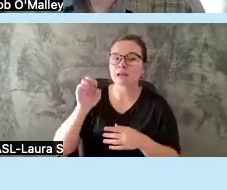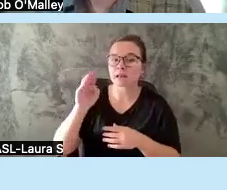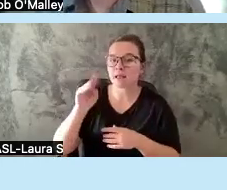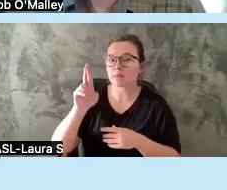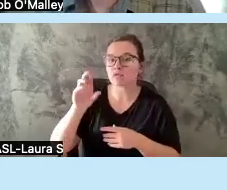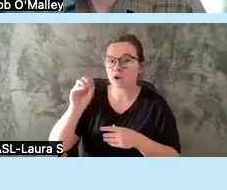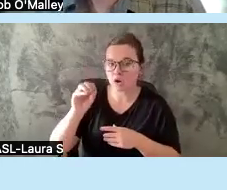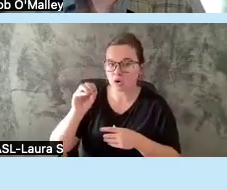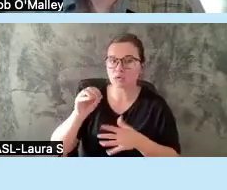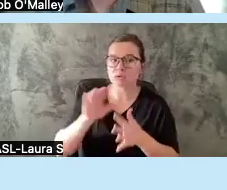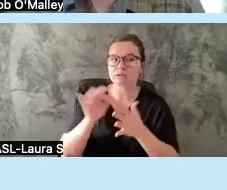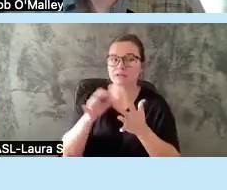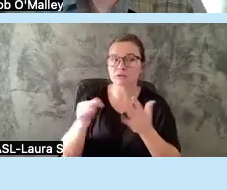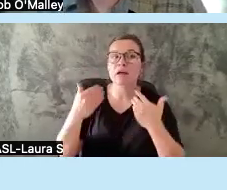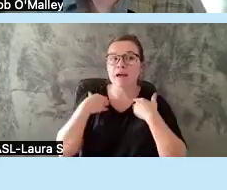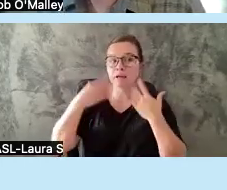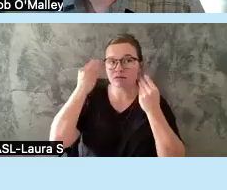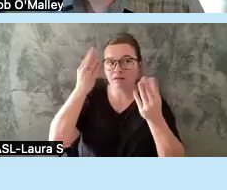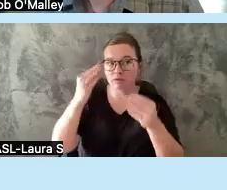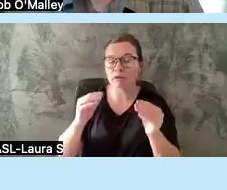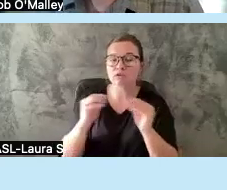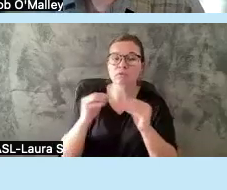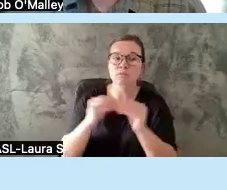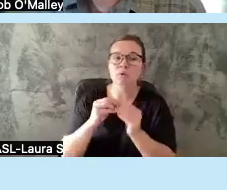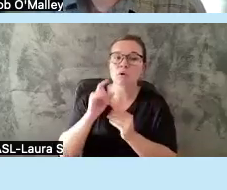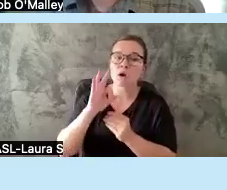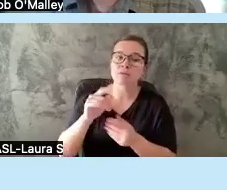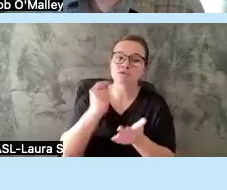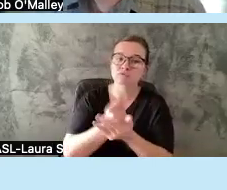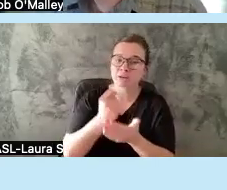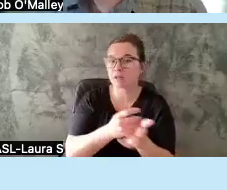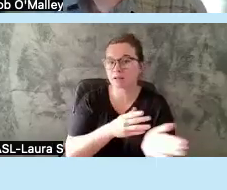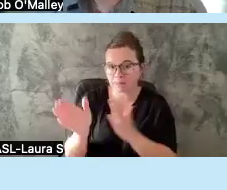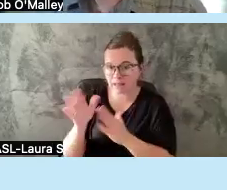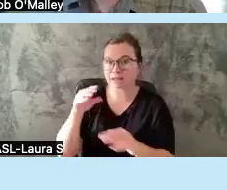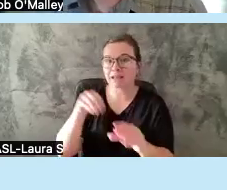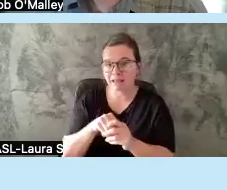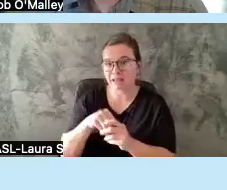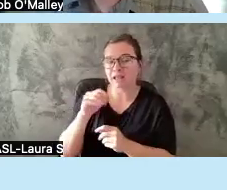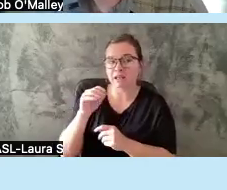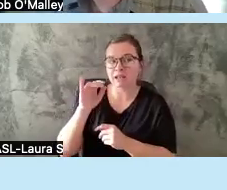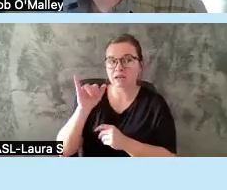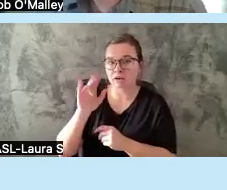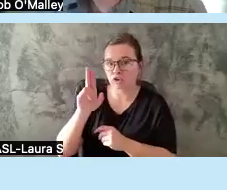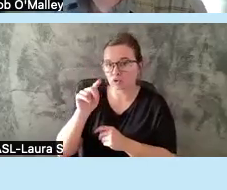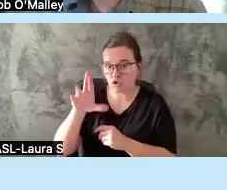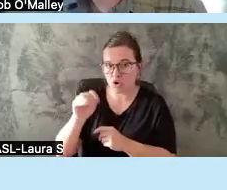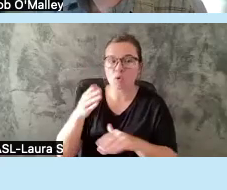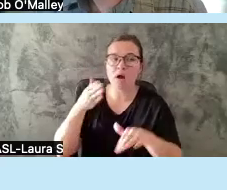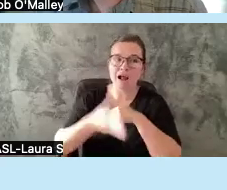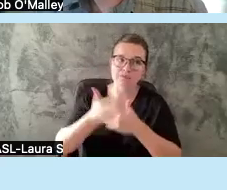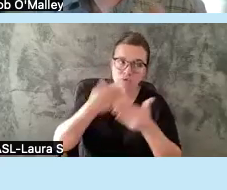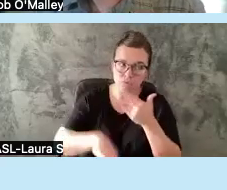to have some information about potential treatment plans in utero, because that is possible, or after birth